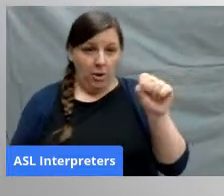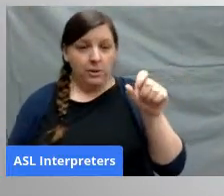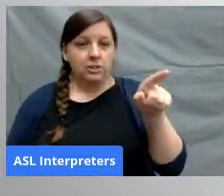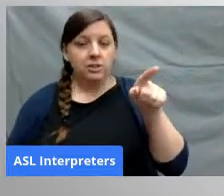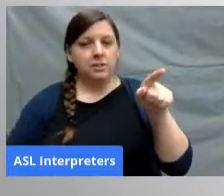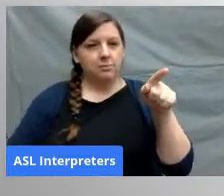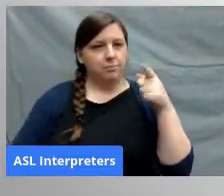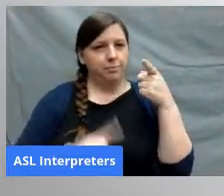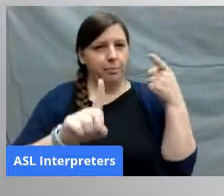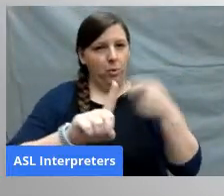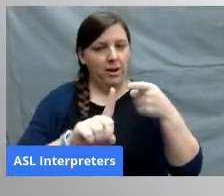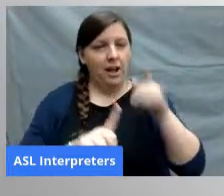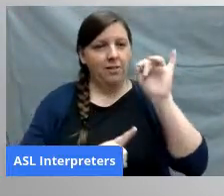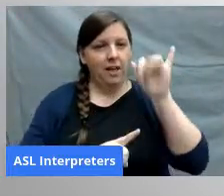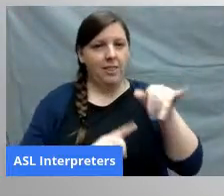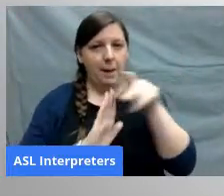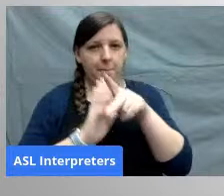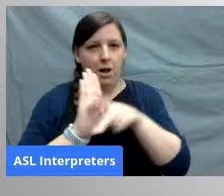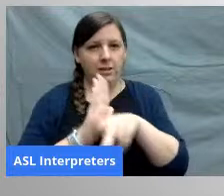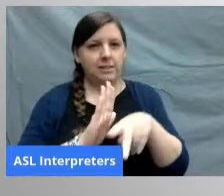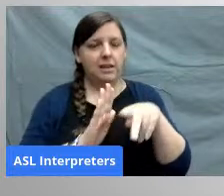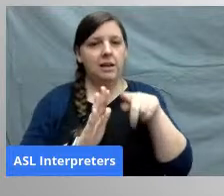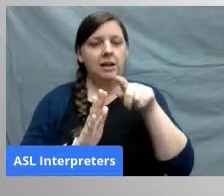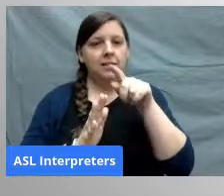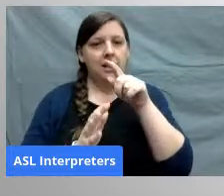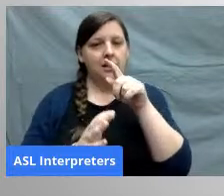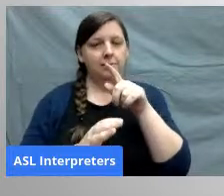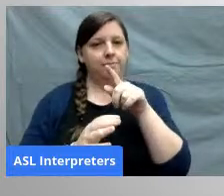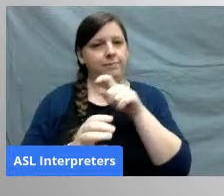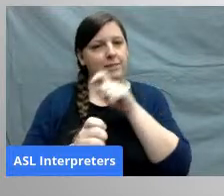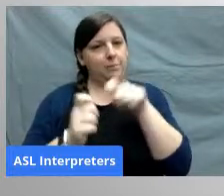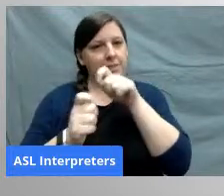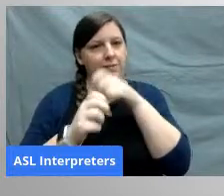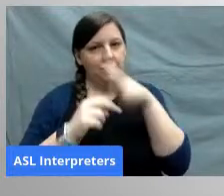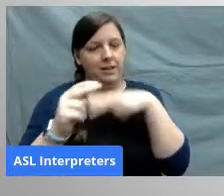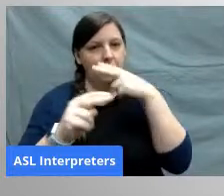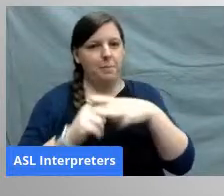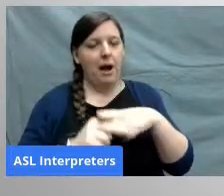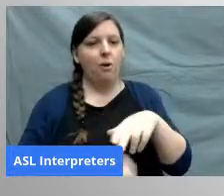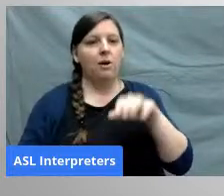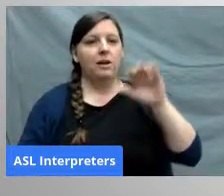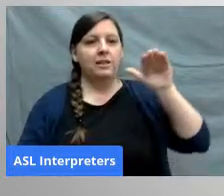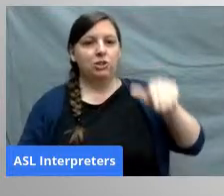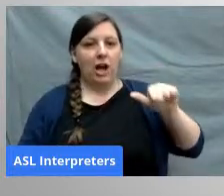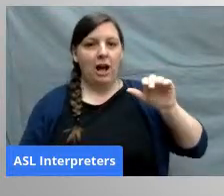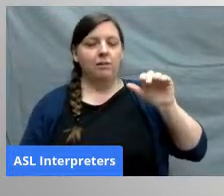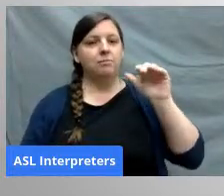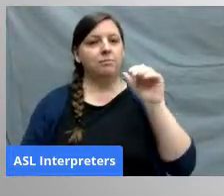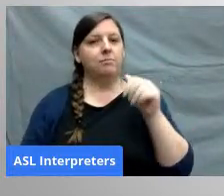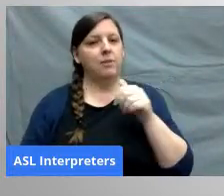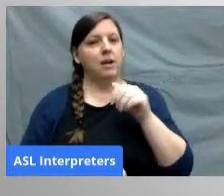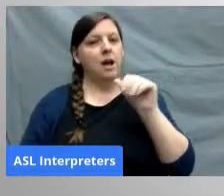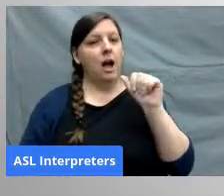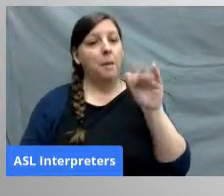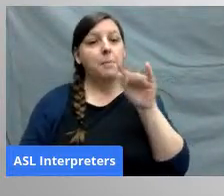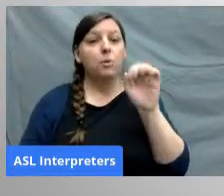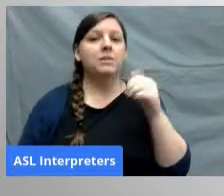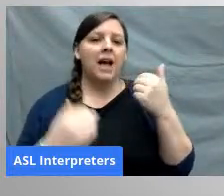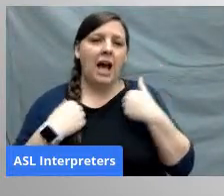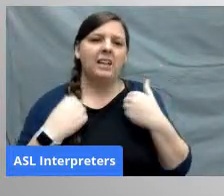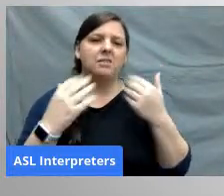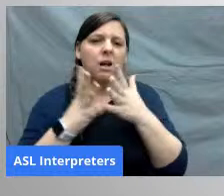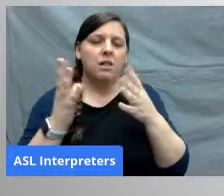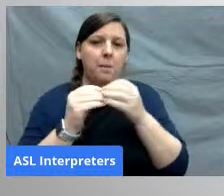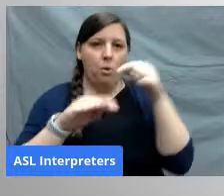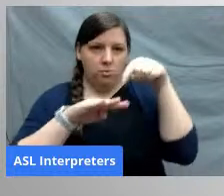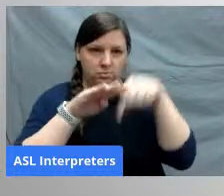specifically about child abuse and neglect, and it has a lot more detail about what Ms. Davis is asking. And Ms. Davis,